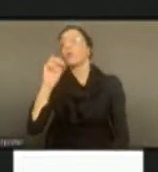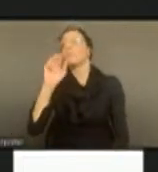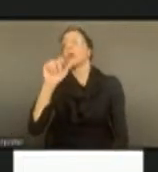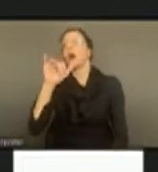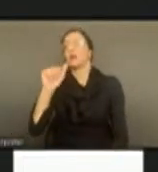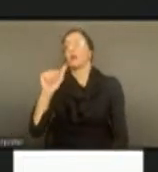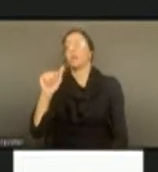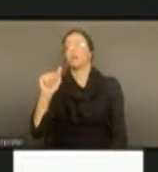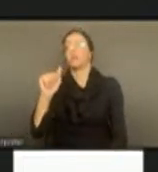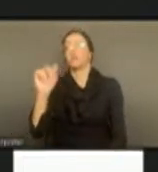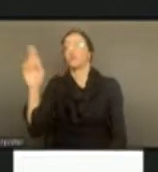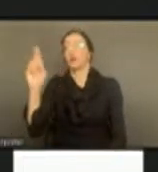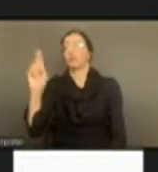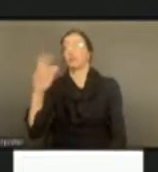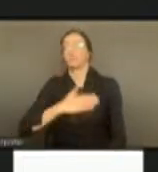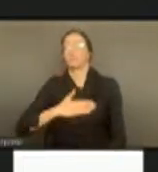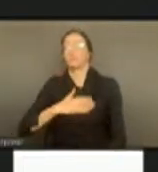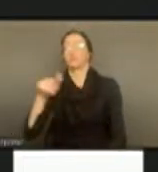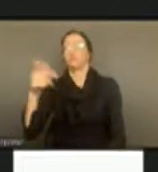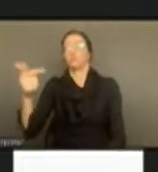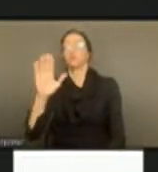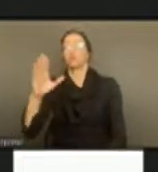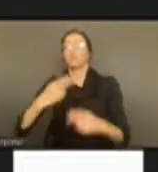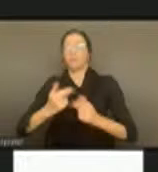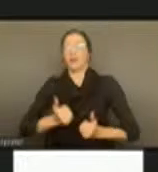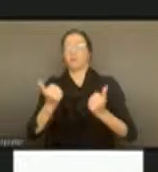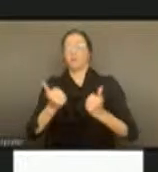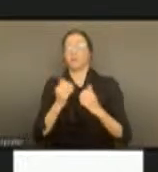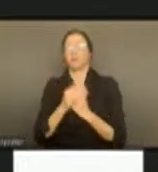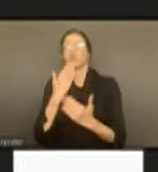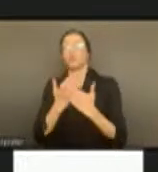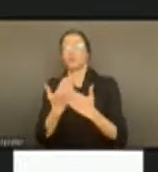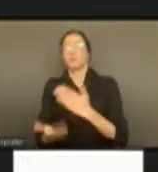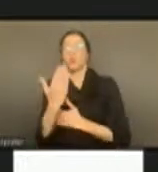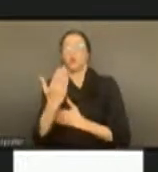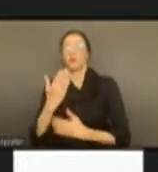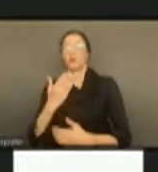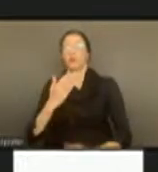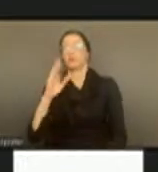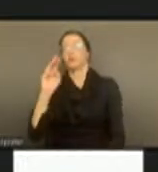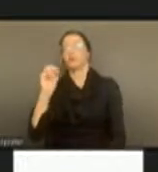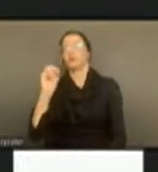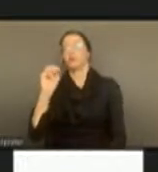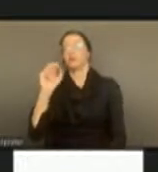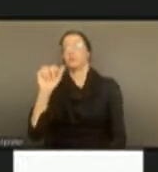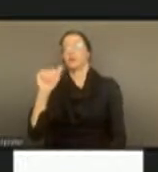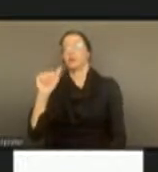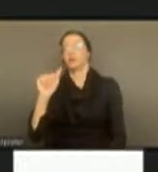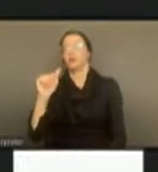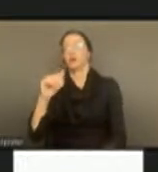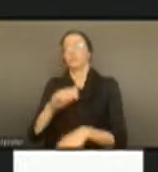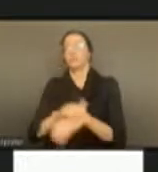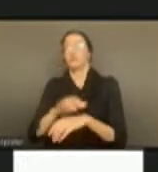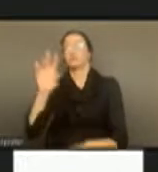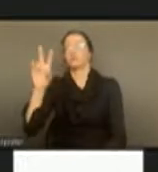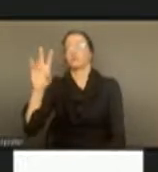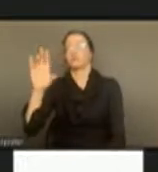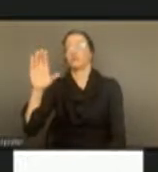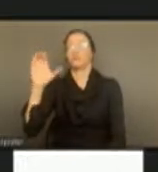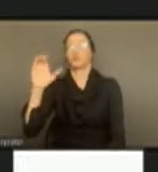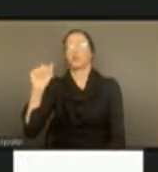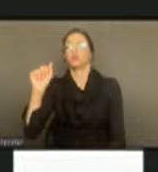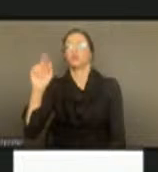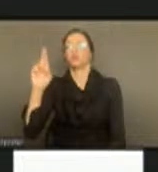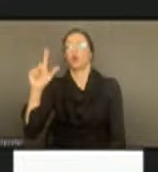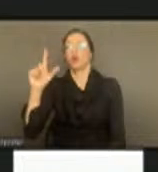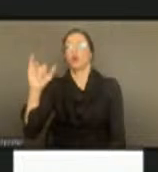record. Good morning. My name is Maya Ragsdale, and my address is 7800 Carlisle Ave. I'm here with an organization called Beyond the Bars, which